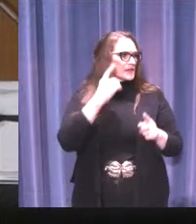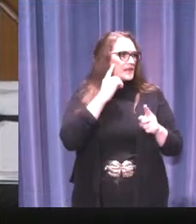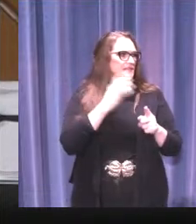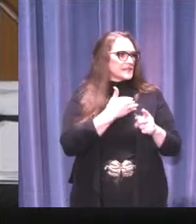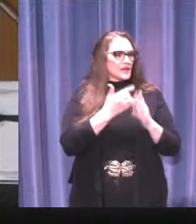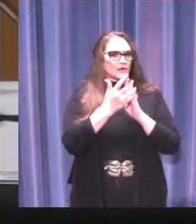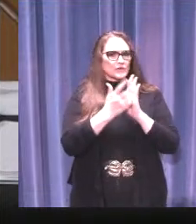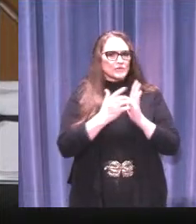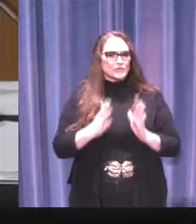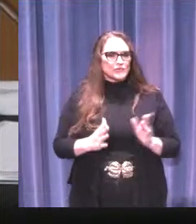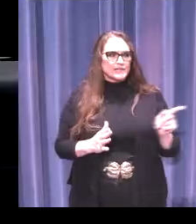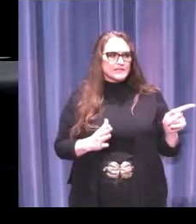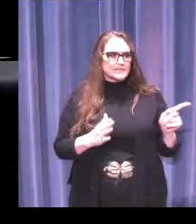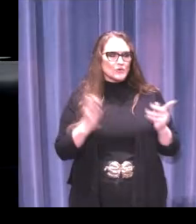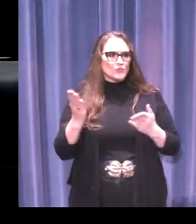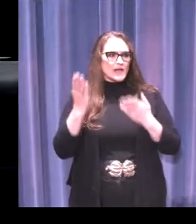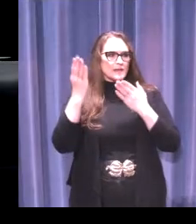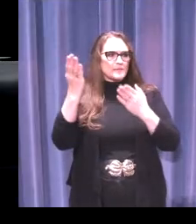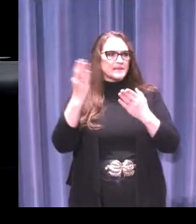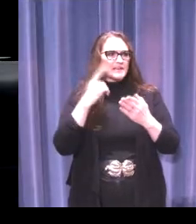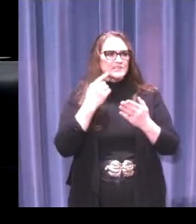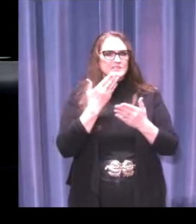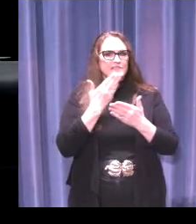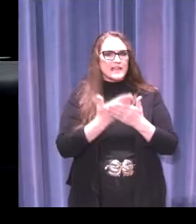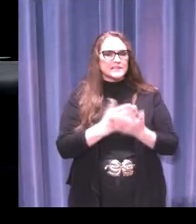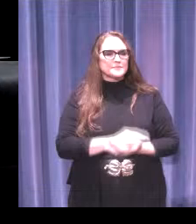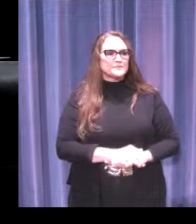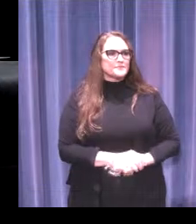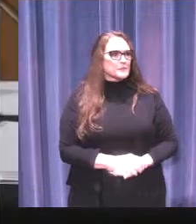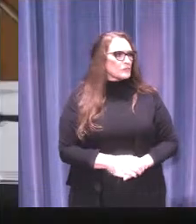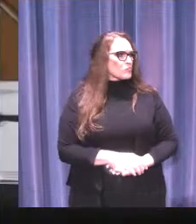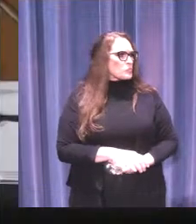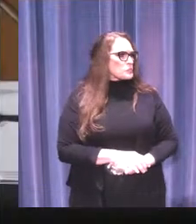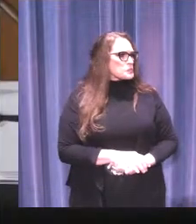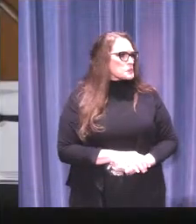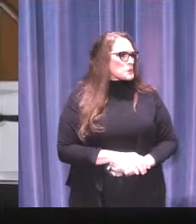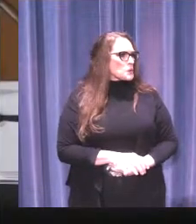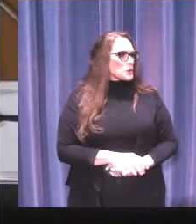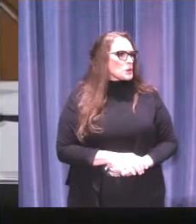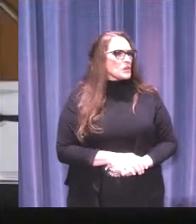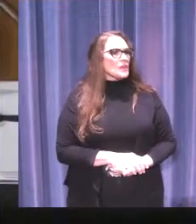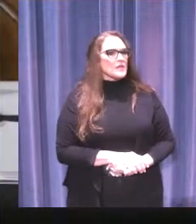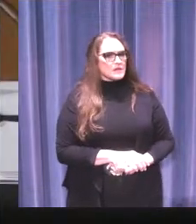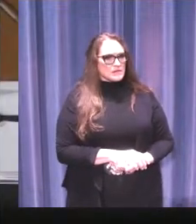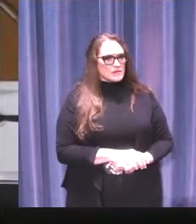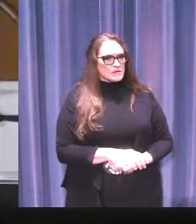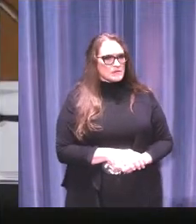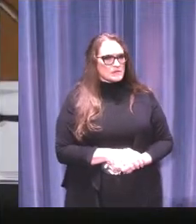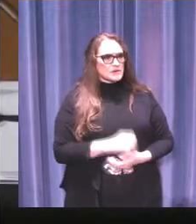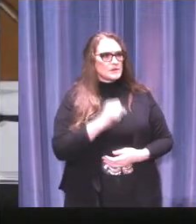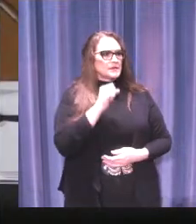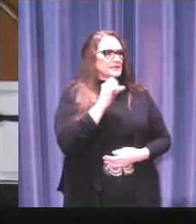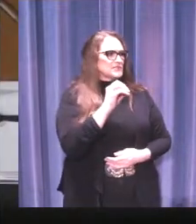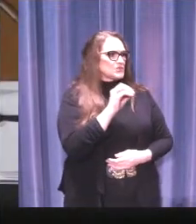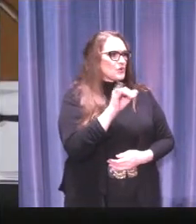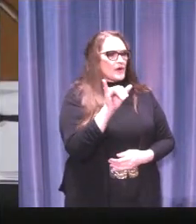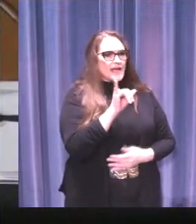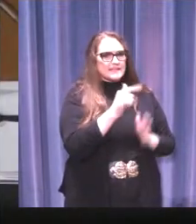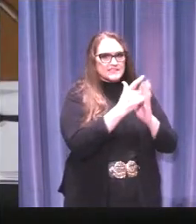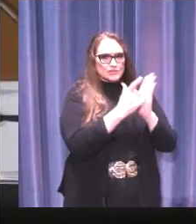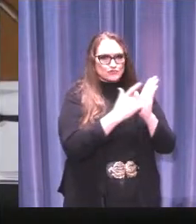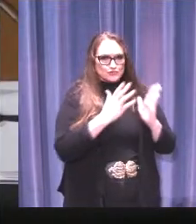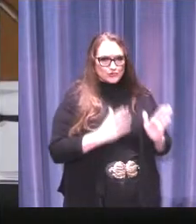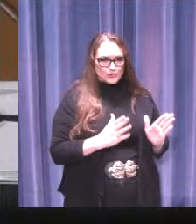attorney's recommendation is a valid one. So, as the